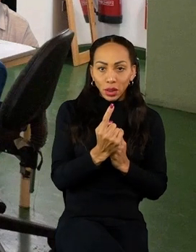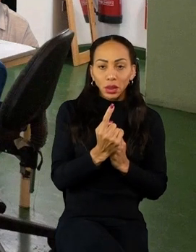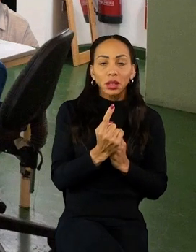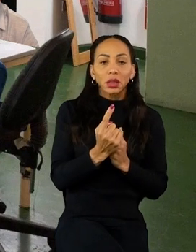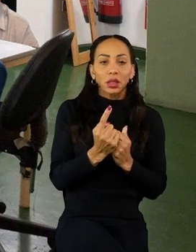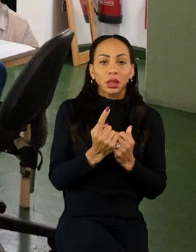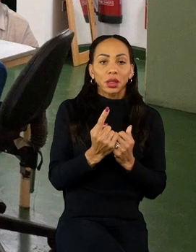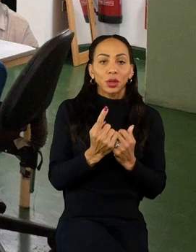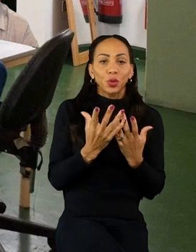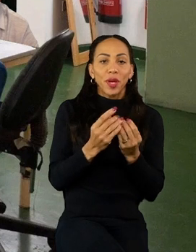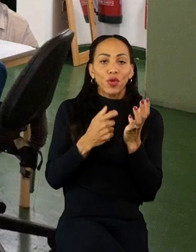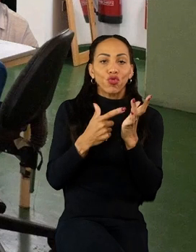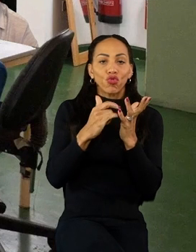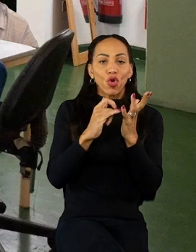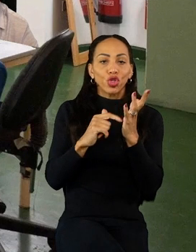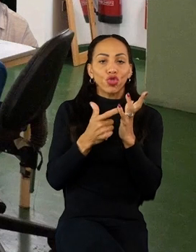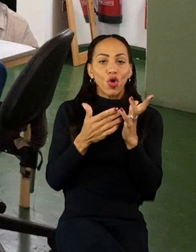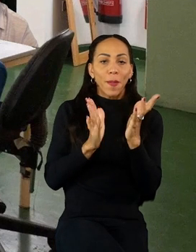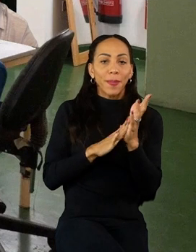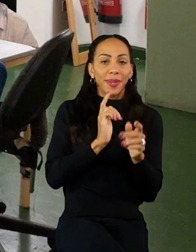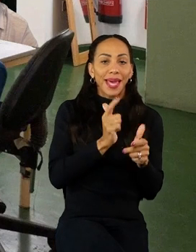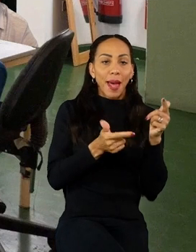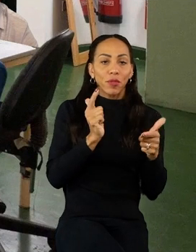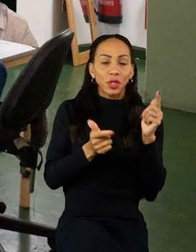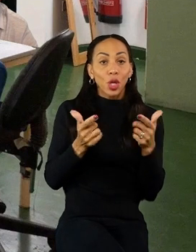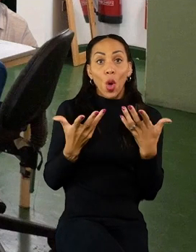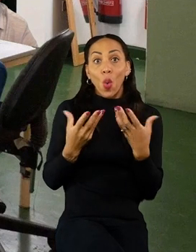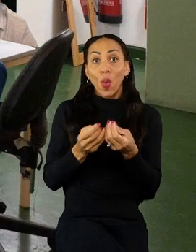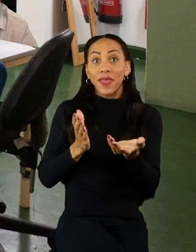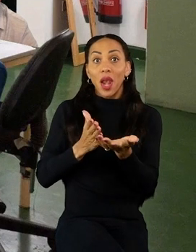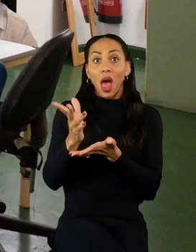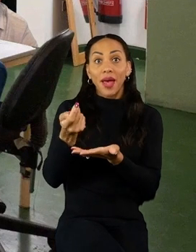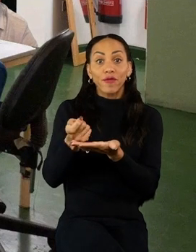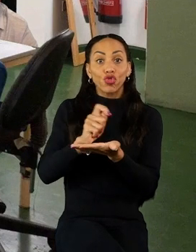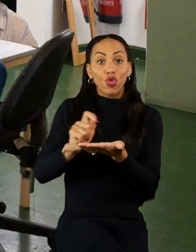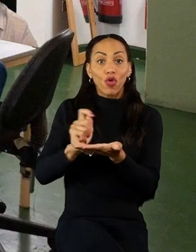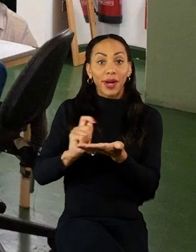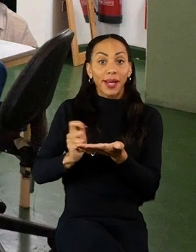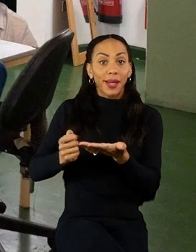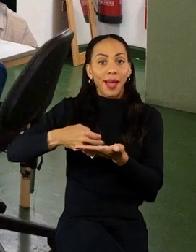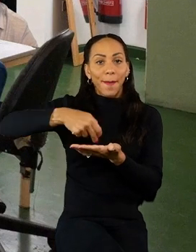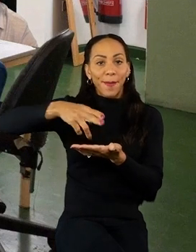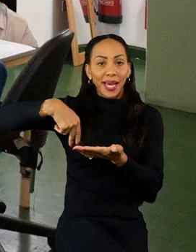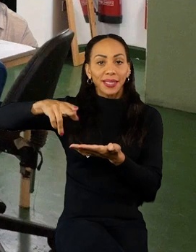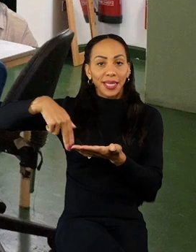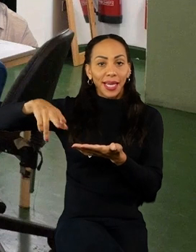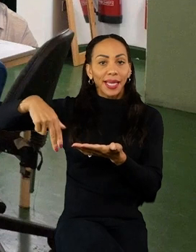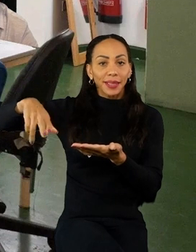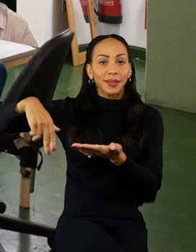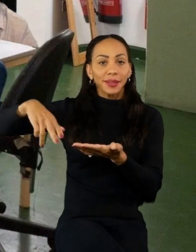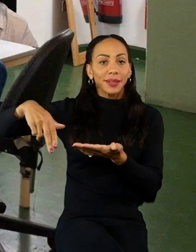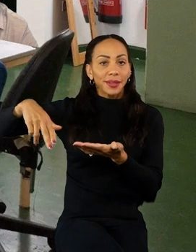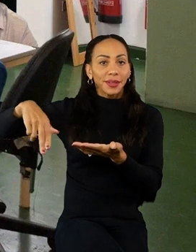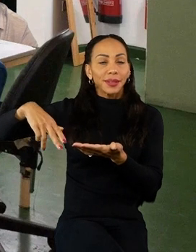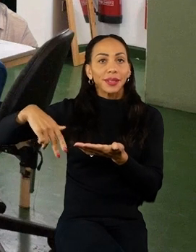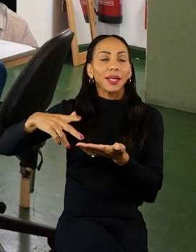For example, the last one involved rostrum cameras and live. That was all live drawing happening, and